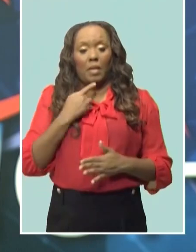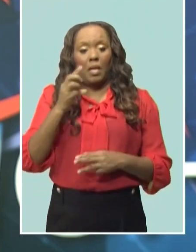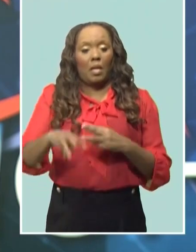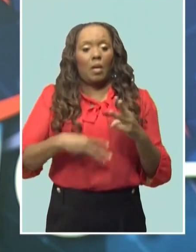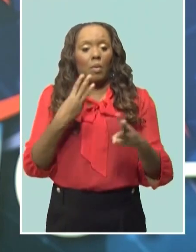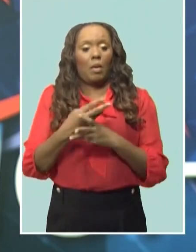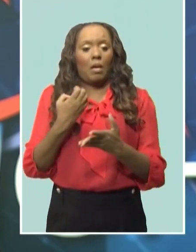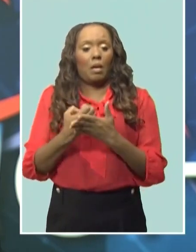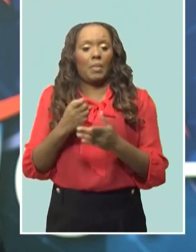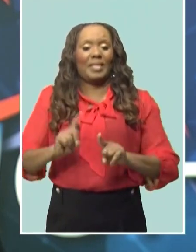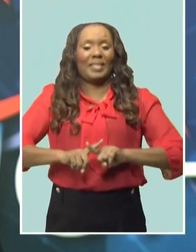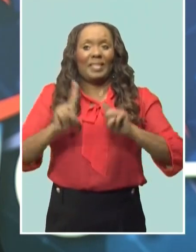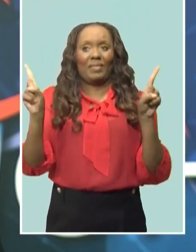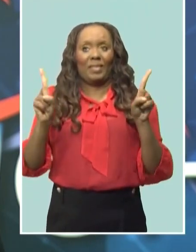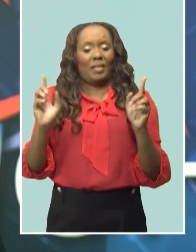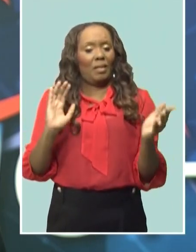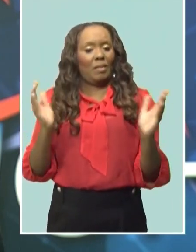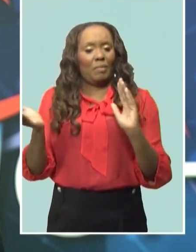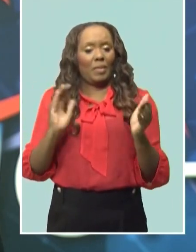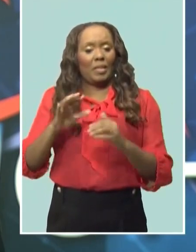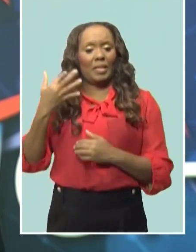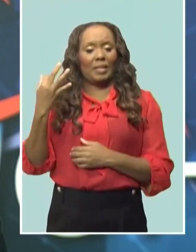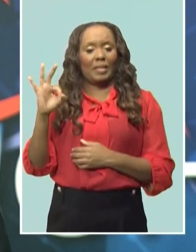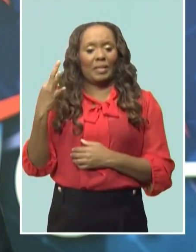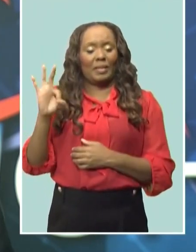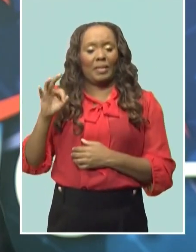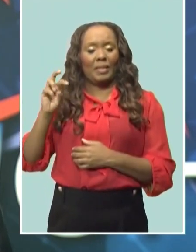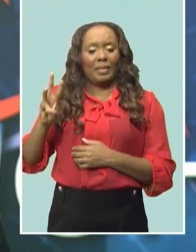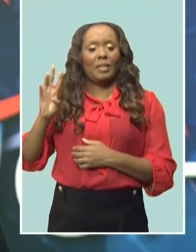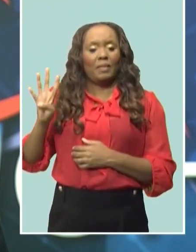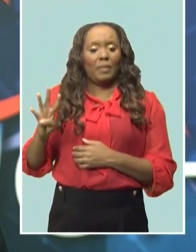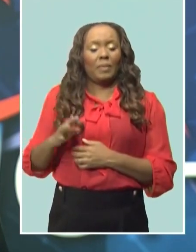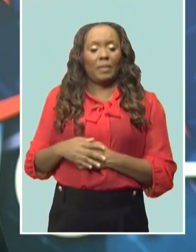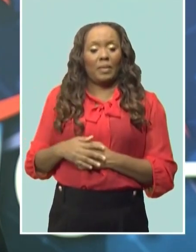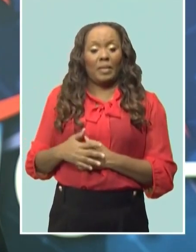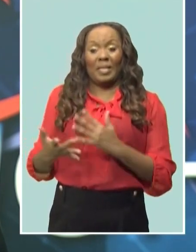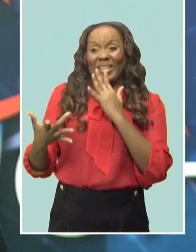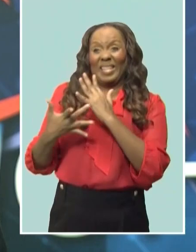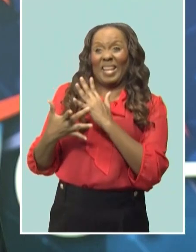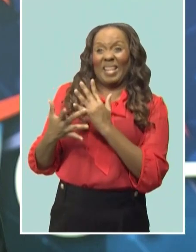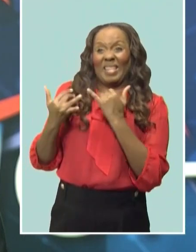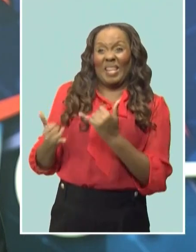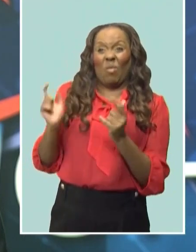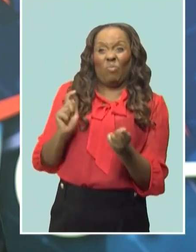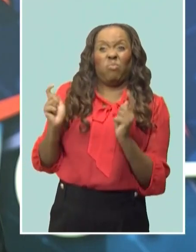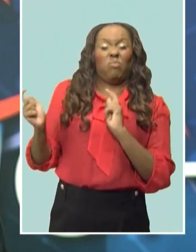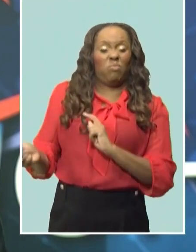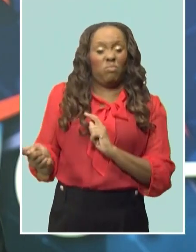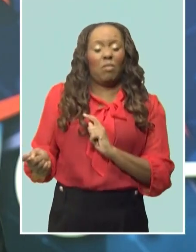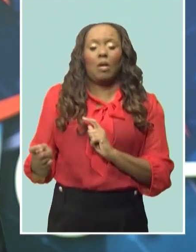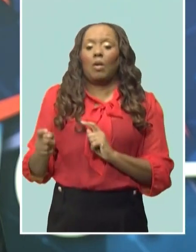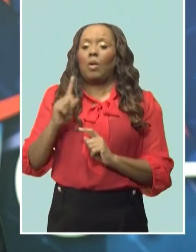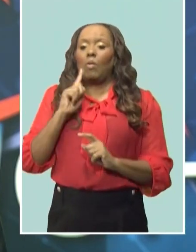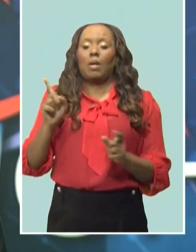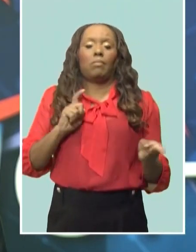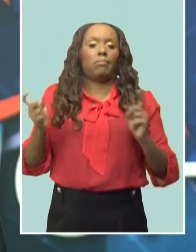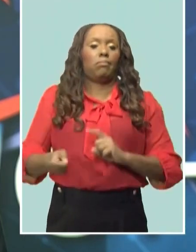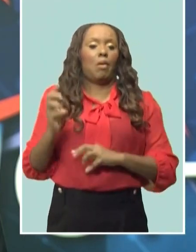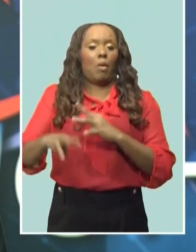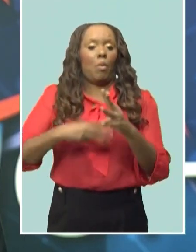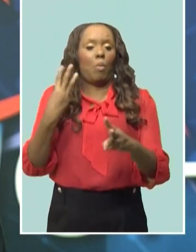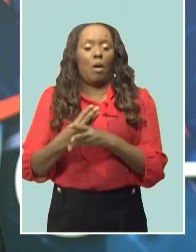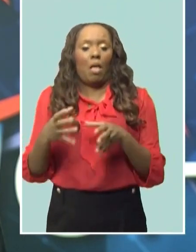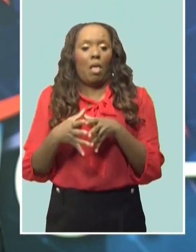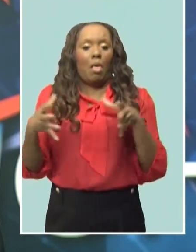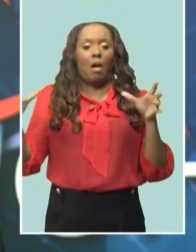different today from what it was in 1964. She says technology has transformed the world, unlocking possibilities